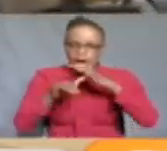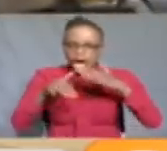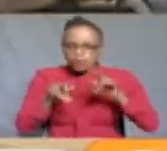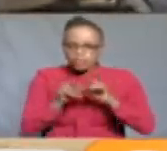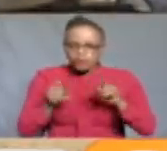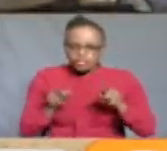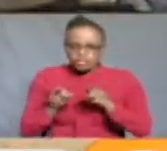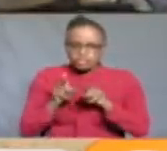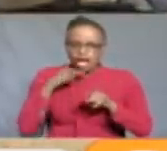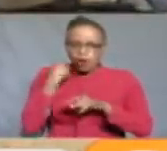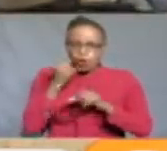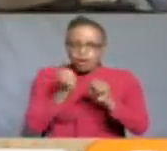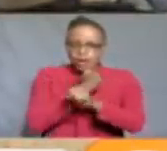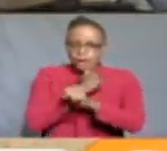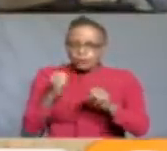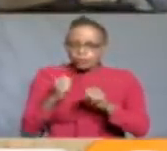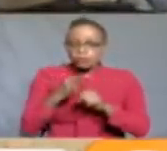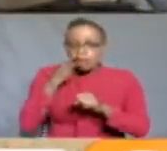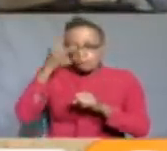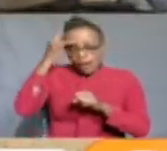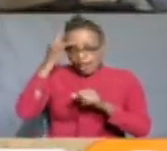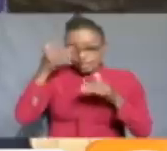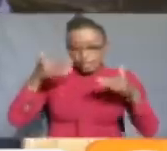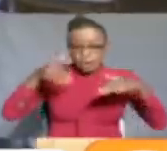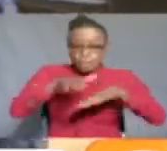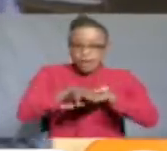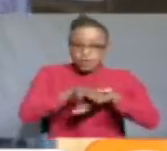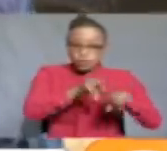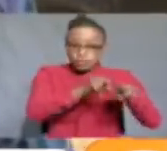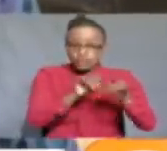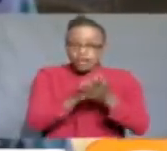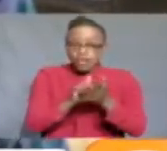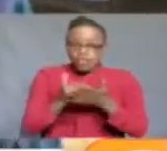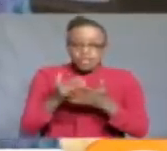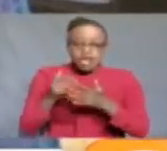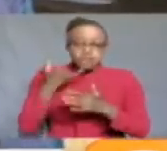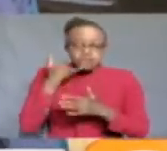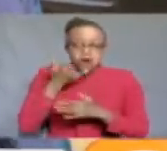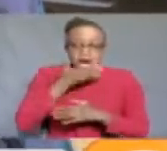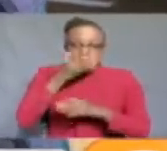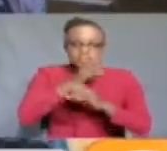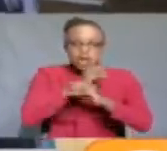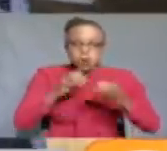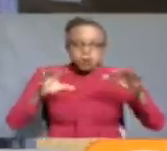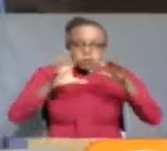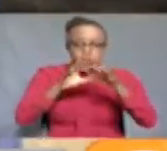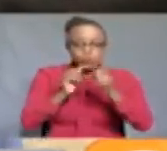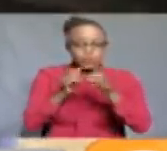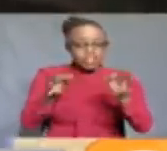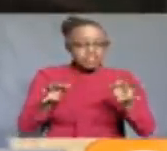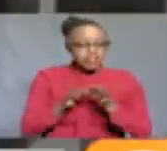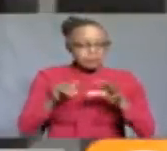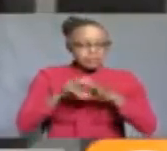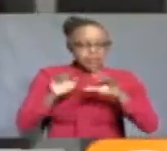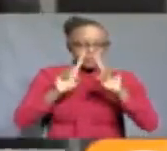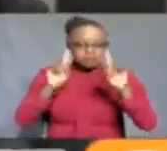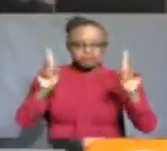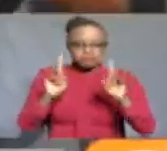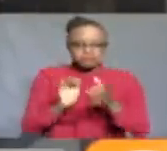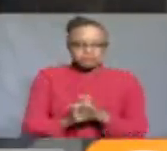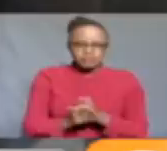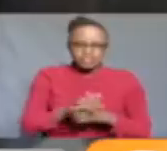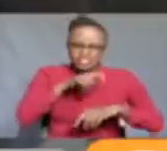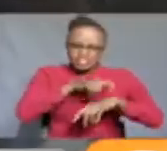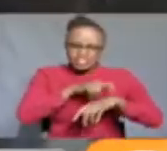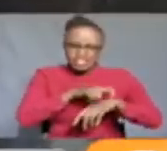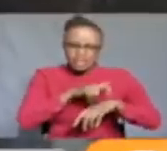a sister who could not attend her parents' burial, never picked any phone calls or associated with family members. My mother was